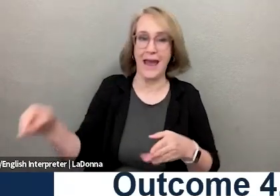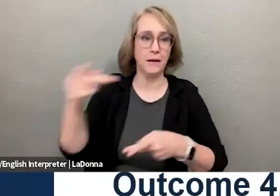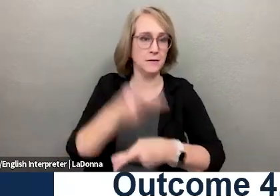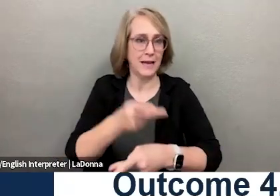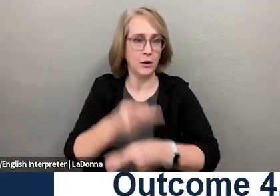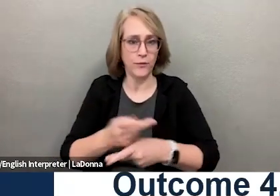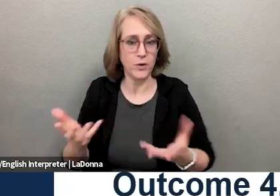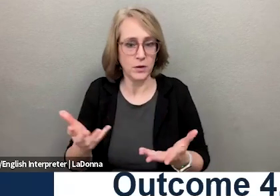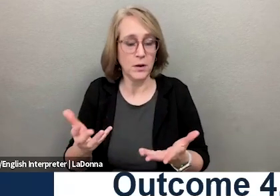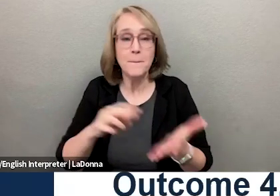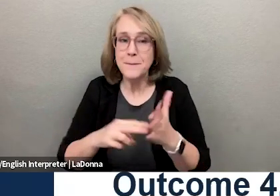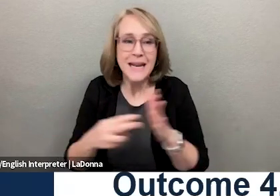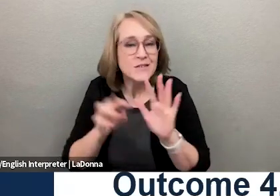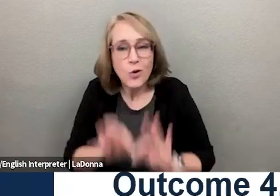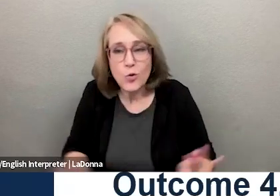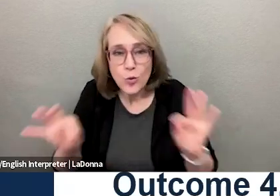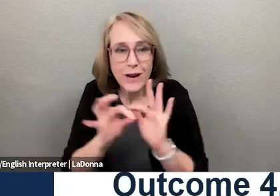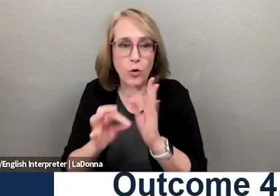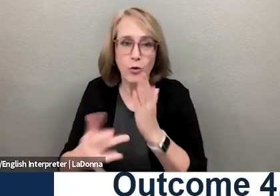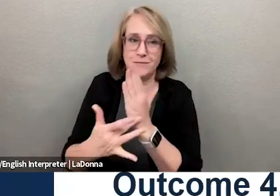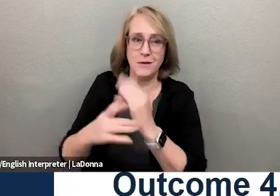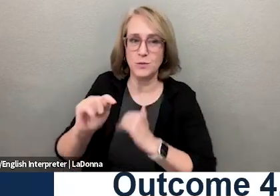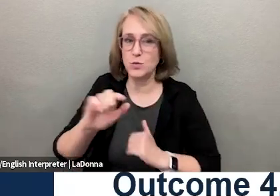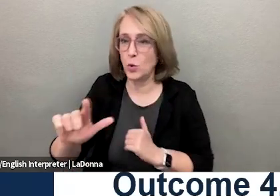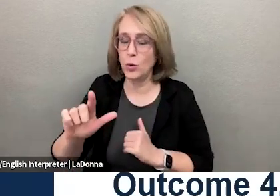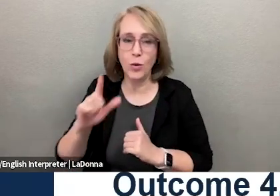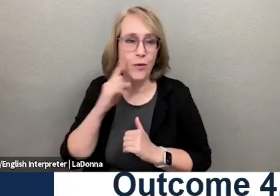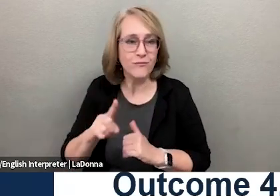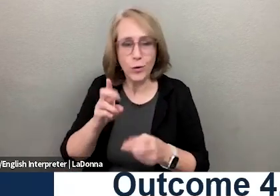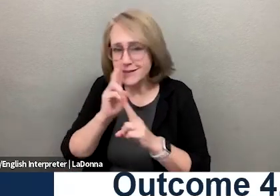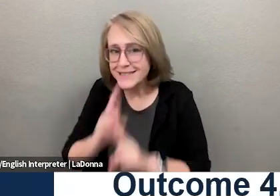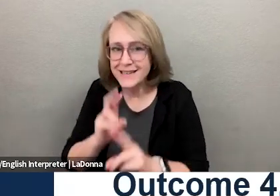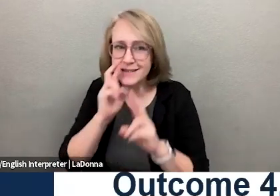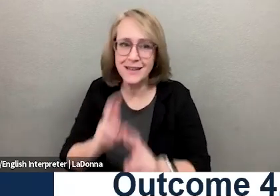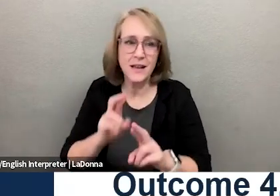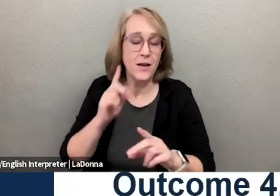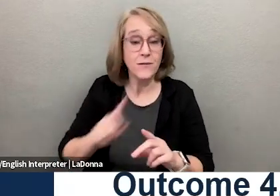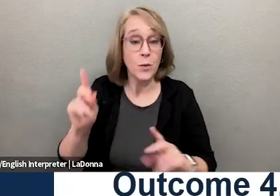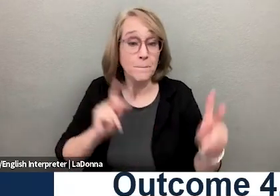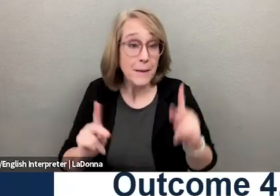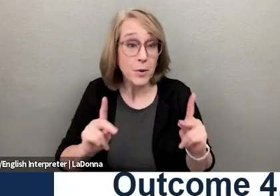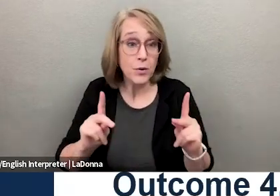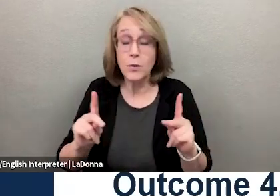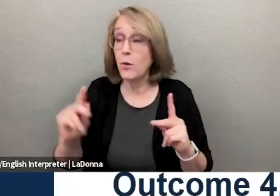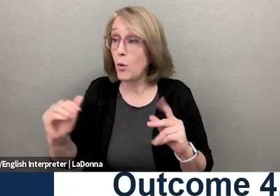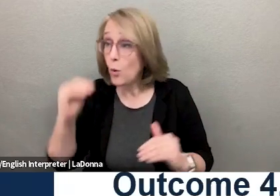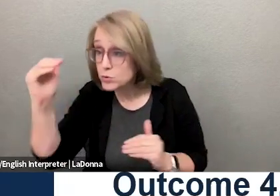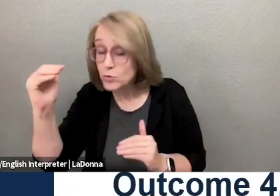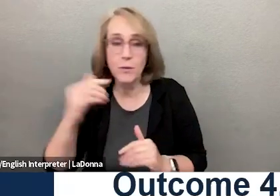Consumer-directed care is a critical tool to ensure that independence and dignity for disabled people and older adults